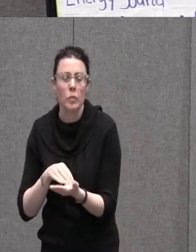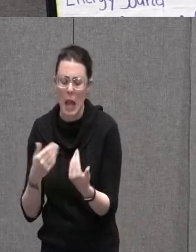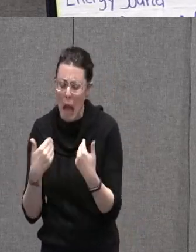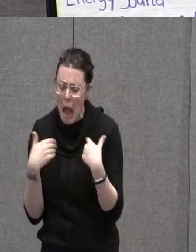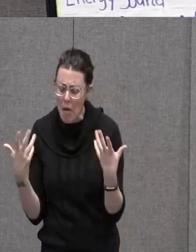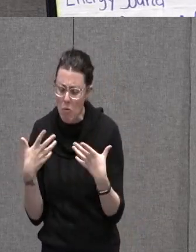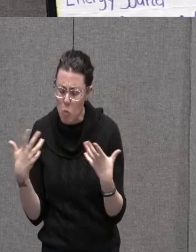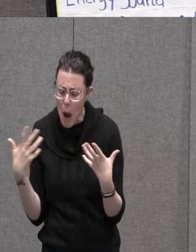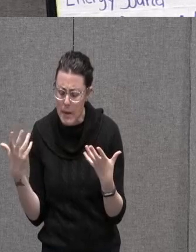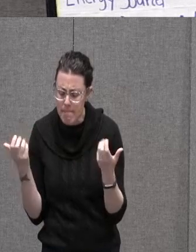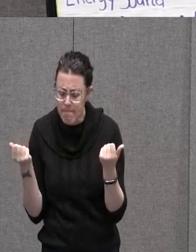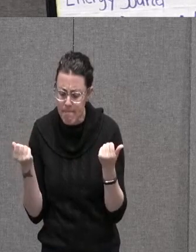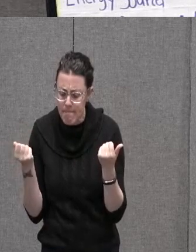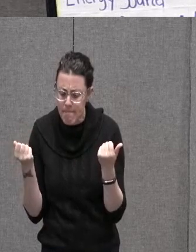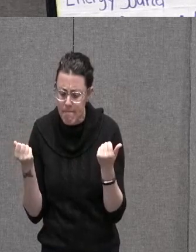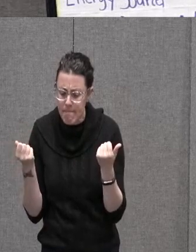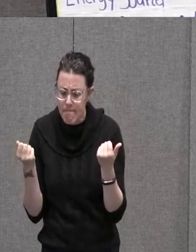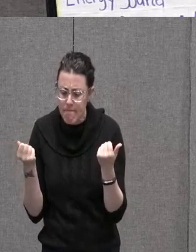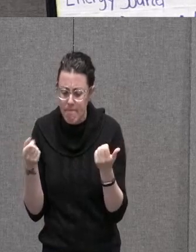here's